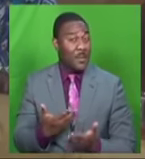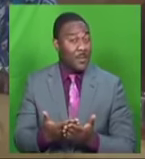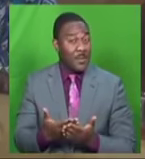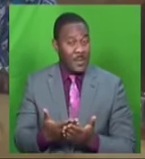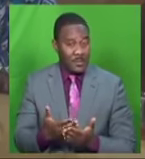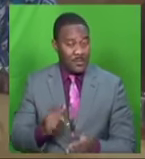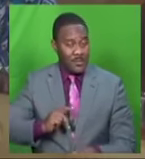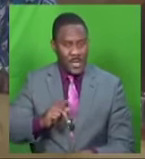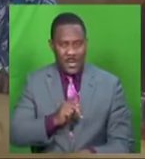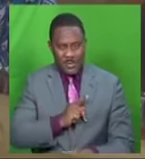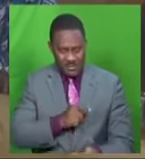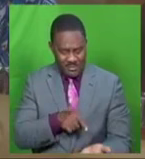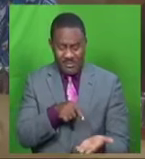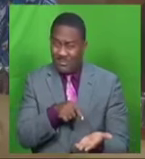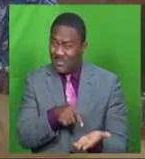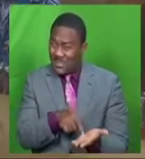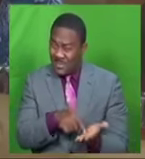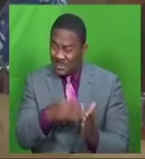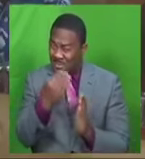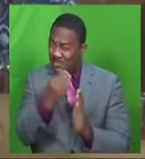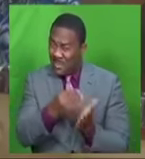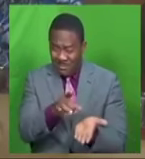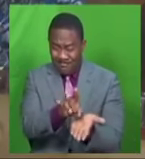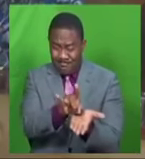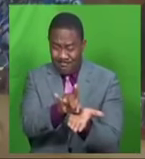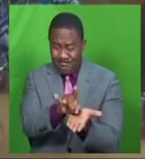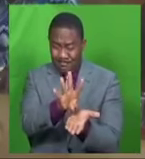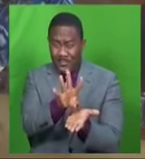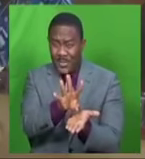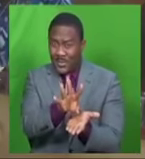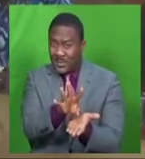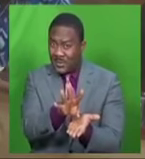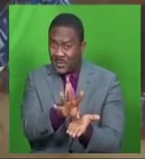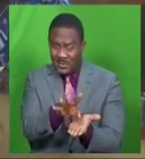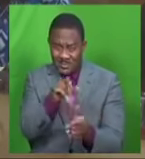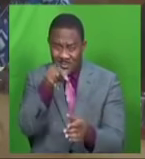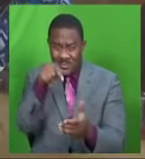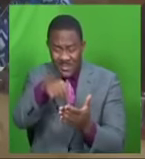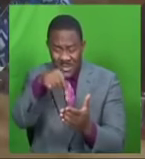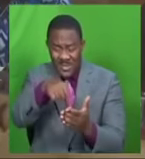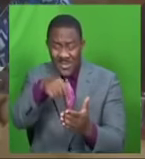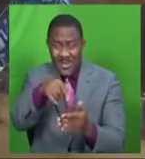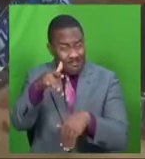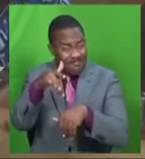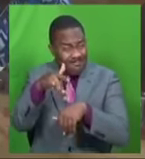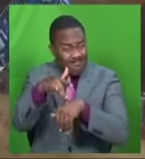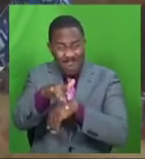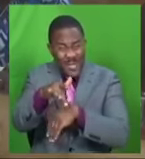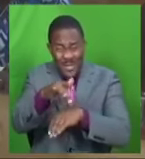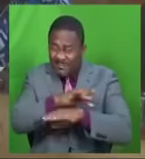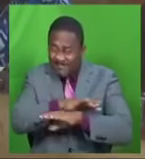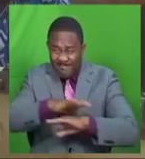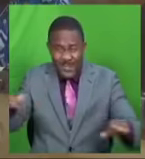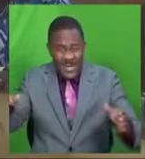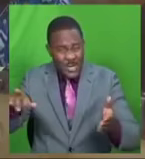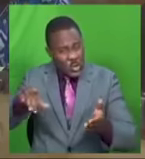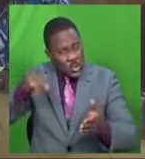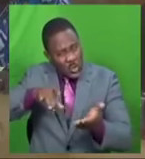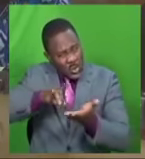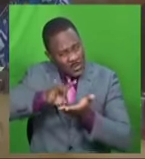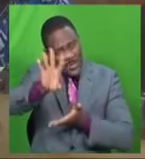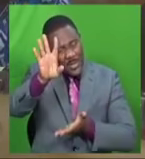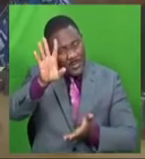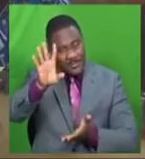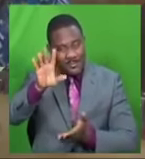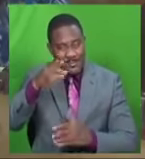to reject this budget that does not carry anything, doesn't have any solution for the people of Ghana. I thank you, Mr.